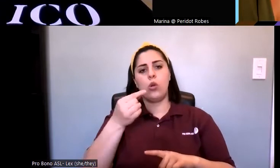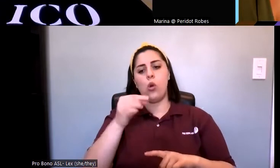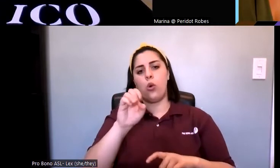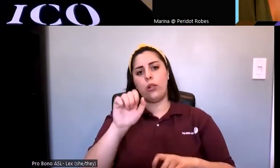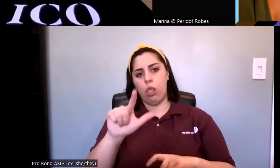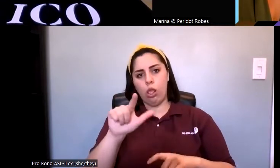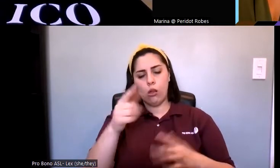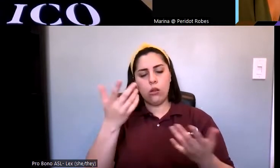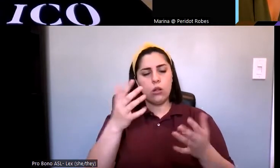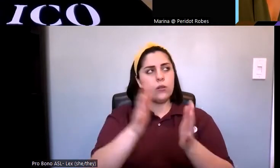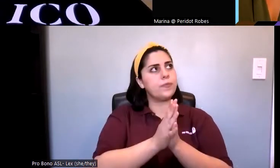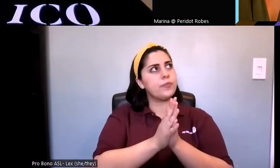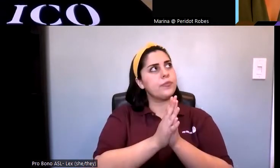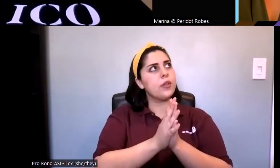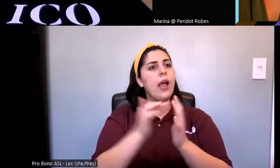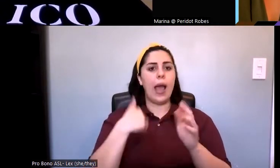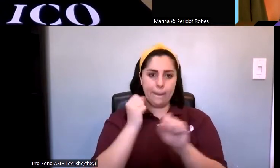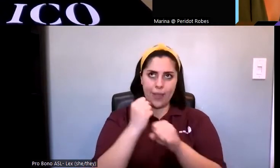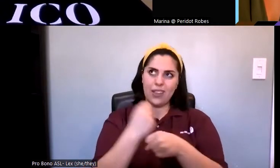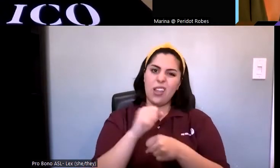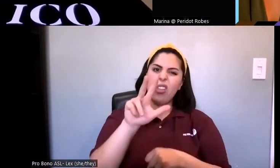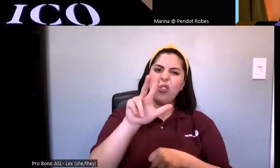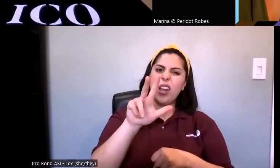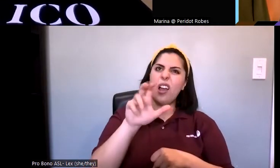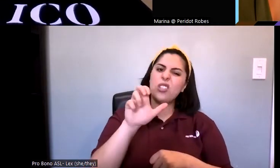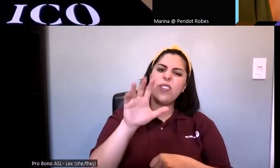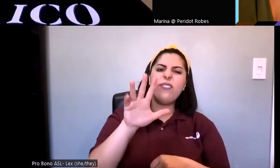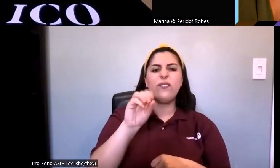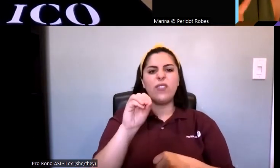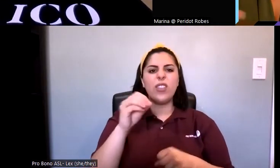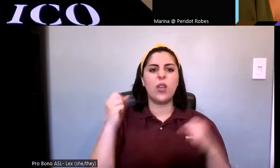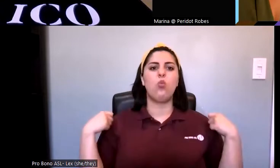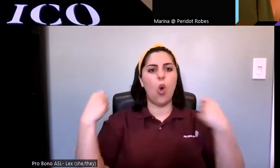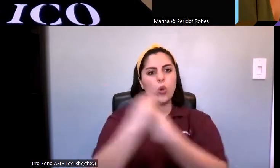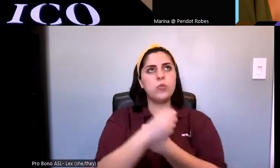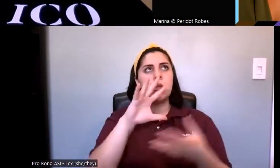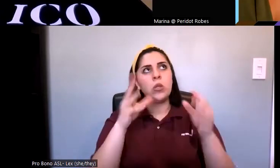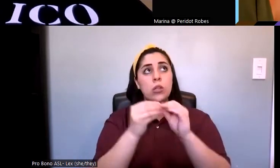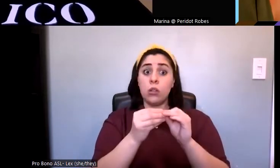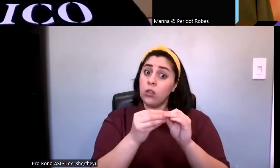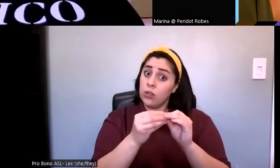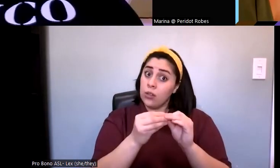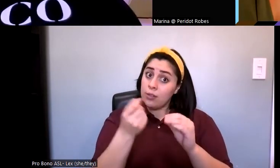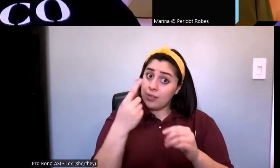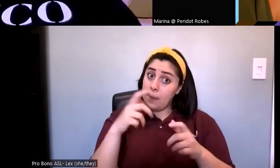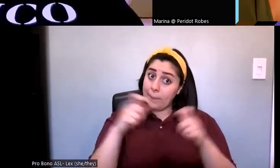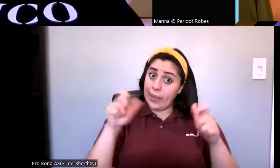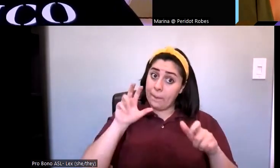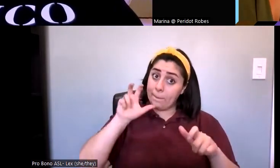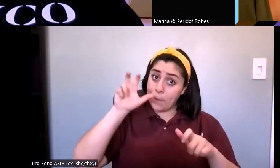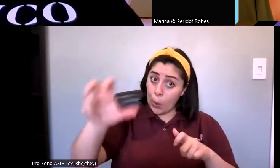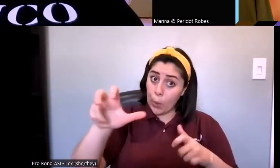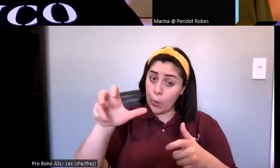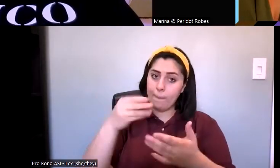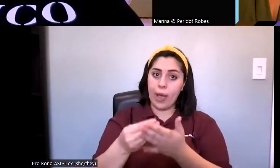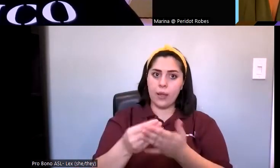350 robes, which was a huge investment for me to be able to do that. But really on a large scale, there's so many fat people in the world. It wasn't